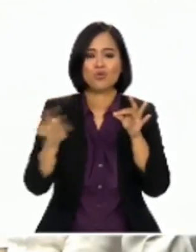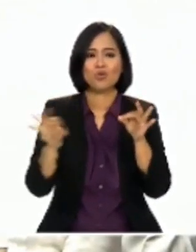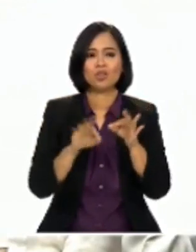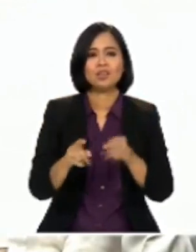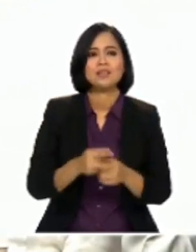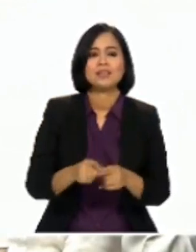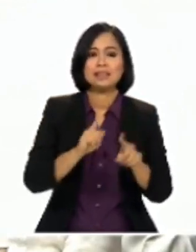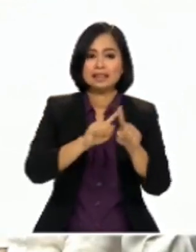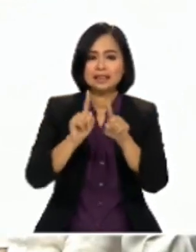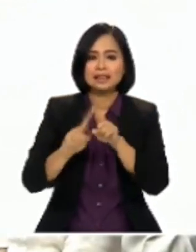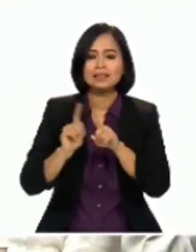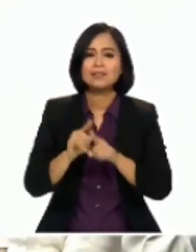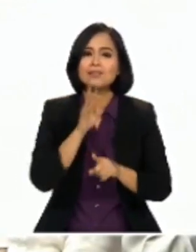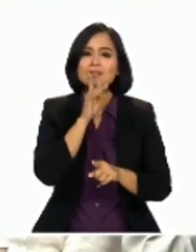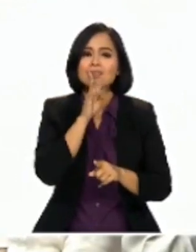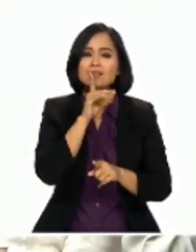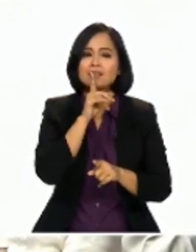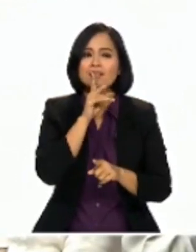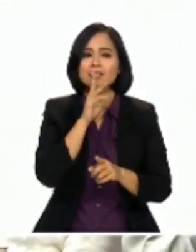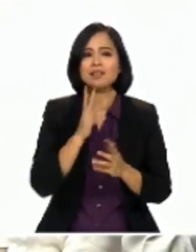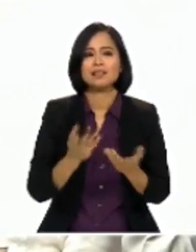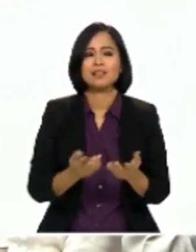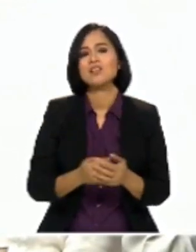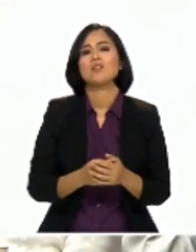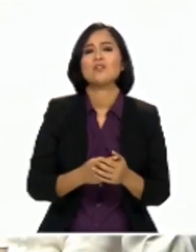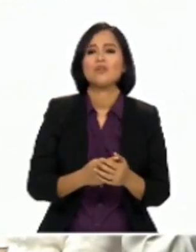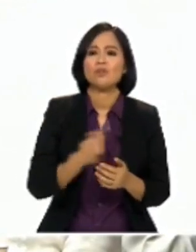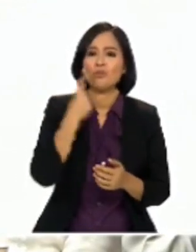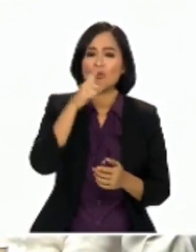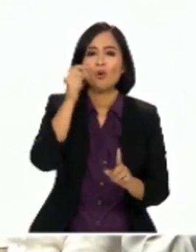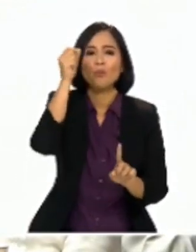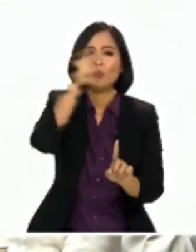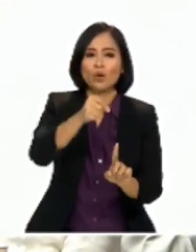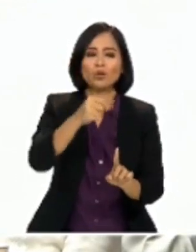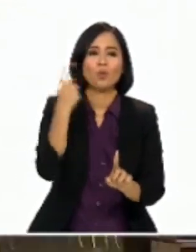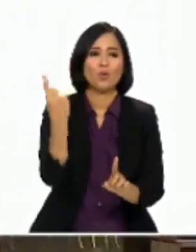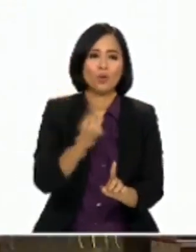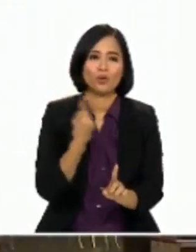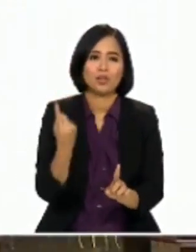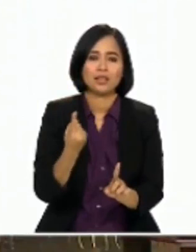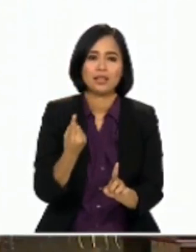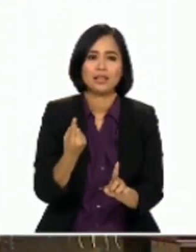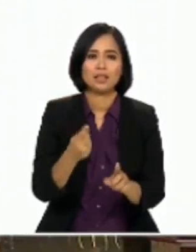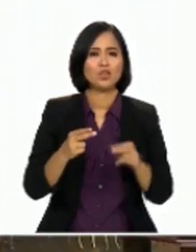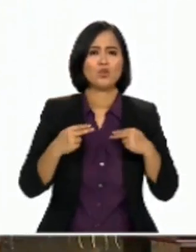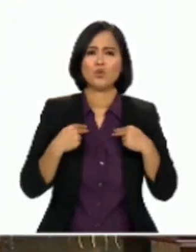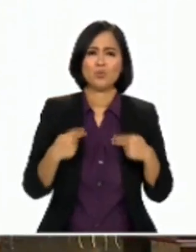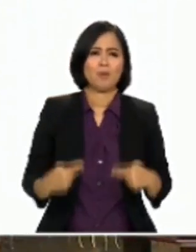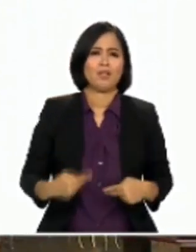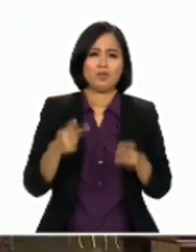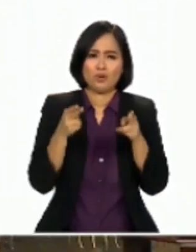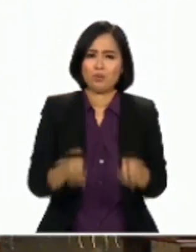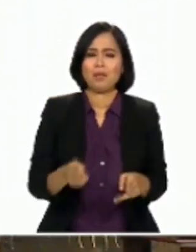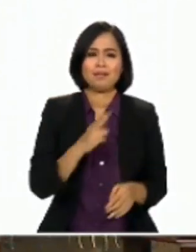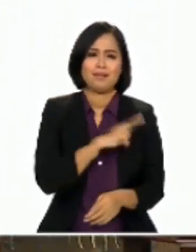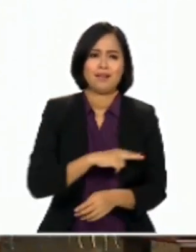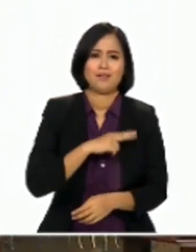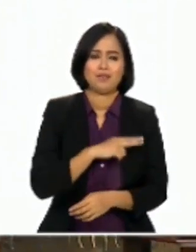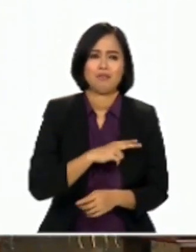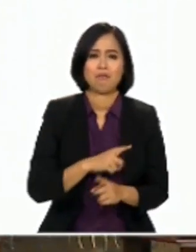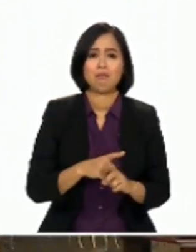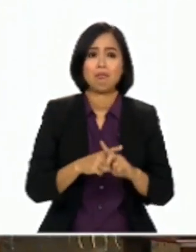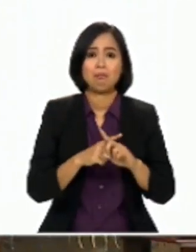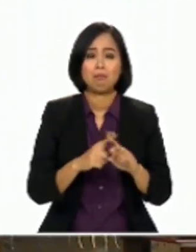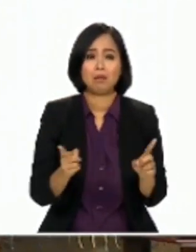speech every now and then to prove or stress a point. I am as human as anybody else. On the matter of